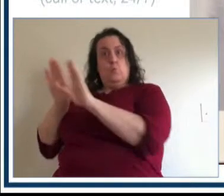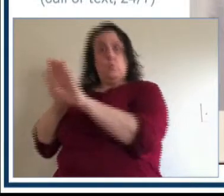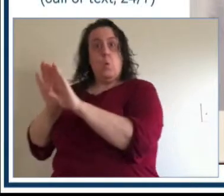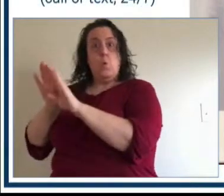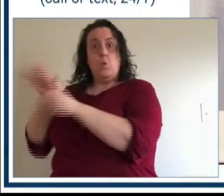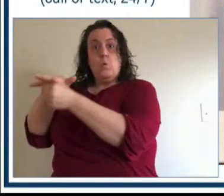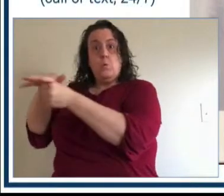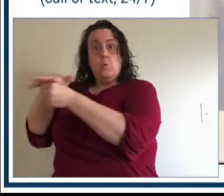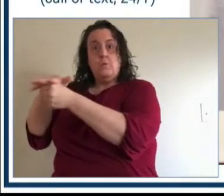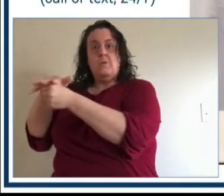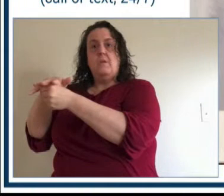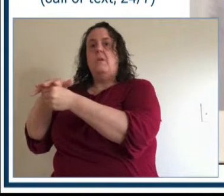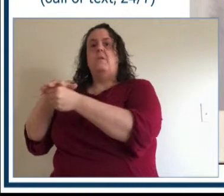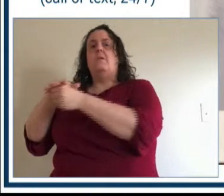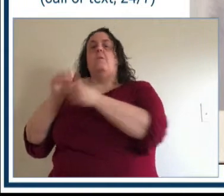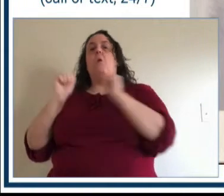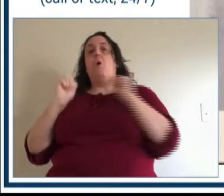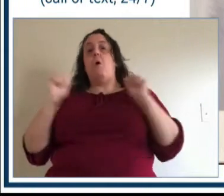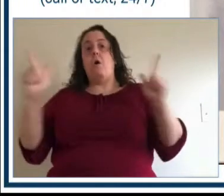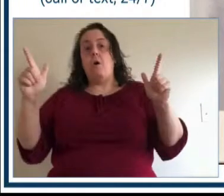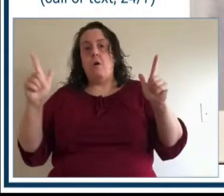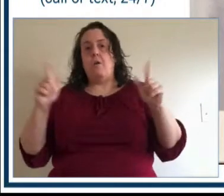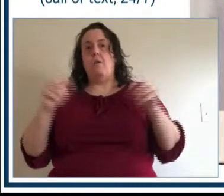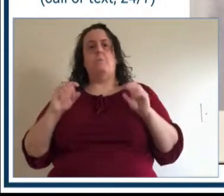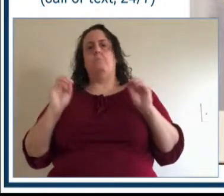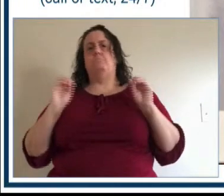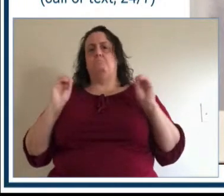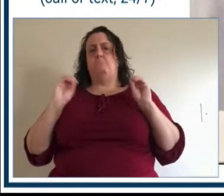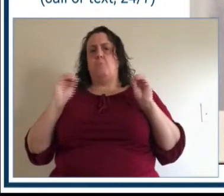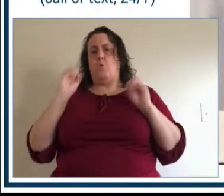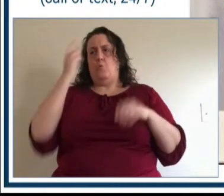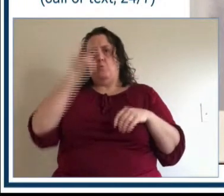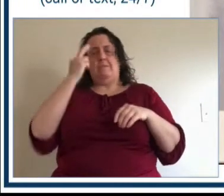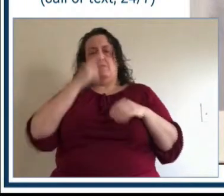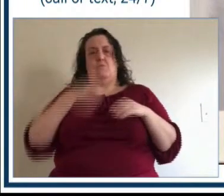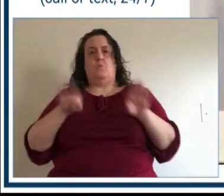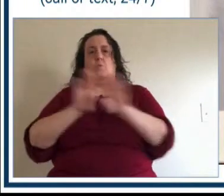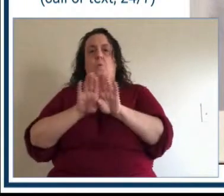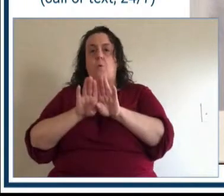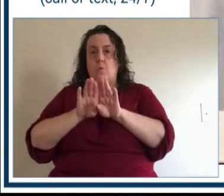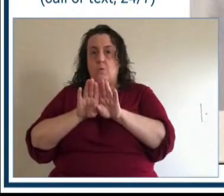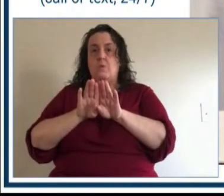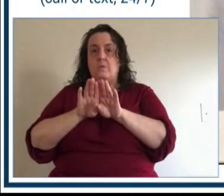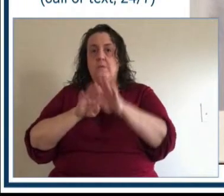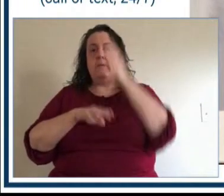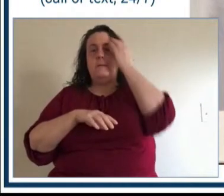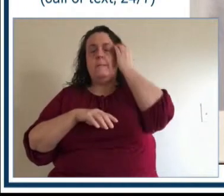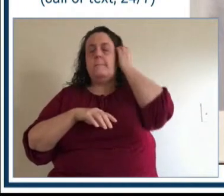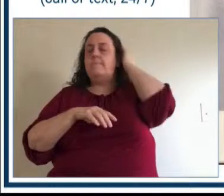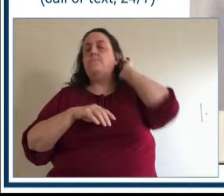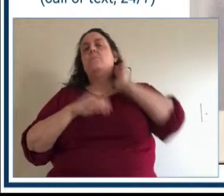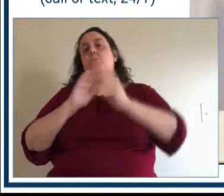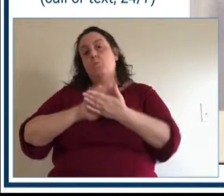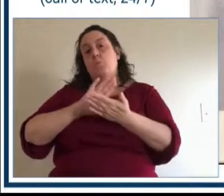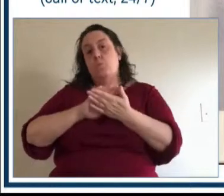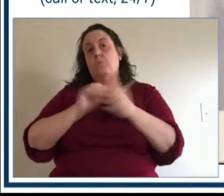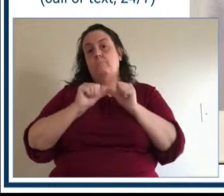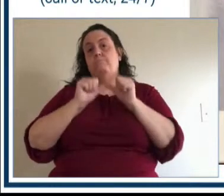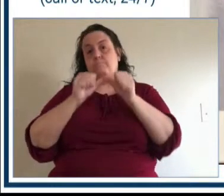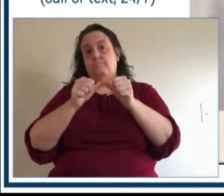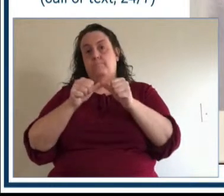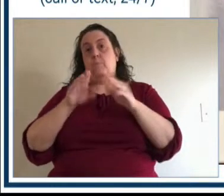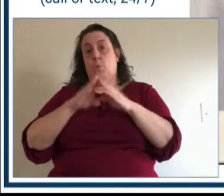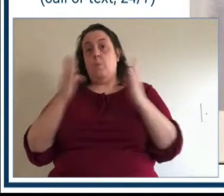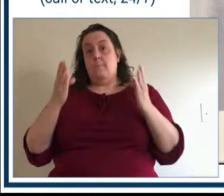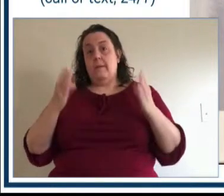rest, there's no public health reason to close your school, and your school will remain open. So we know